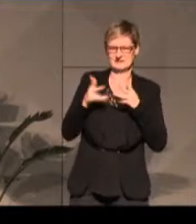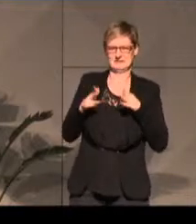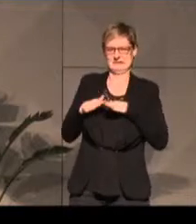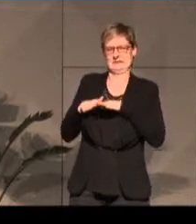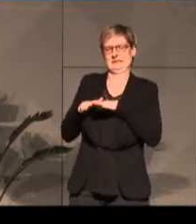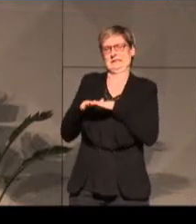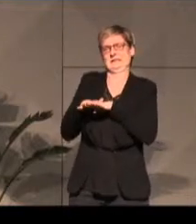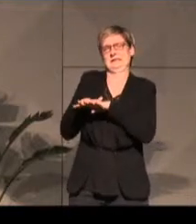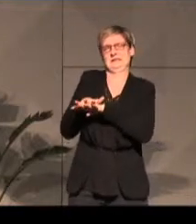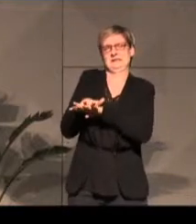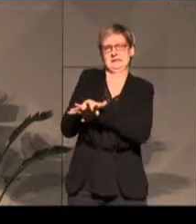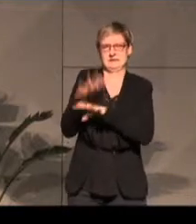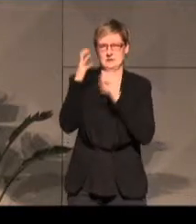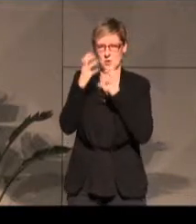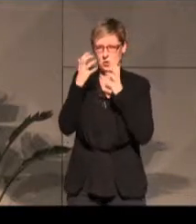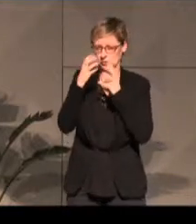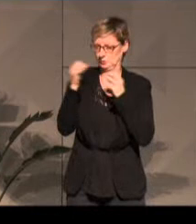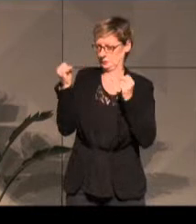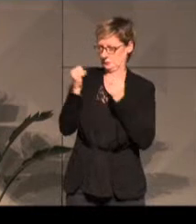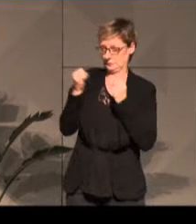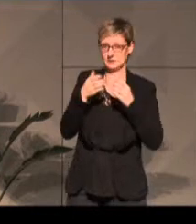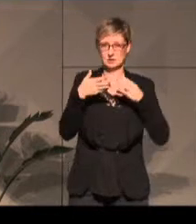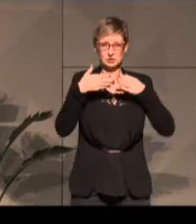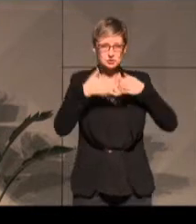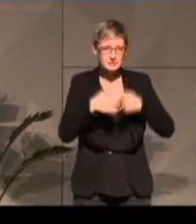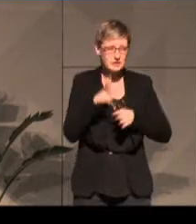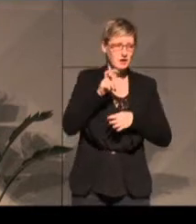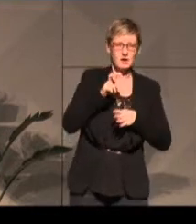of a baby or of a young cat. That's when the ice flows